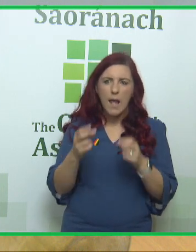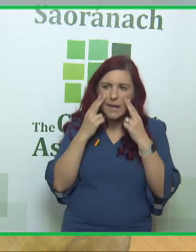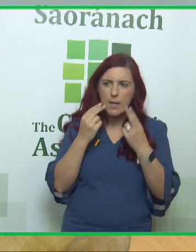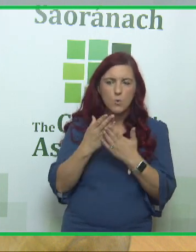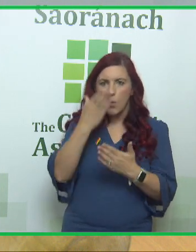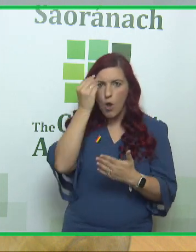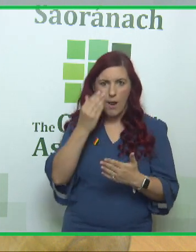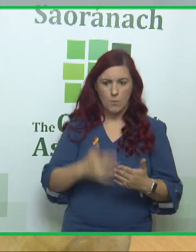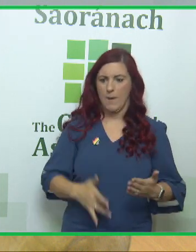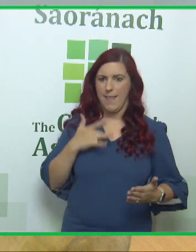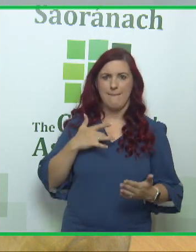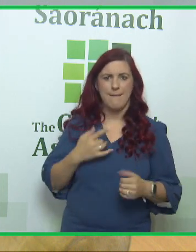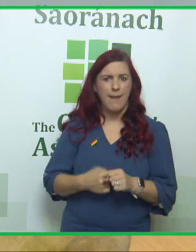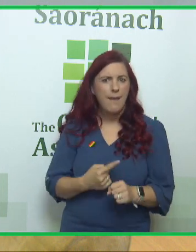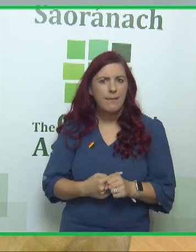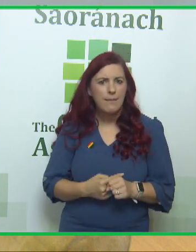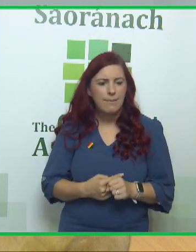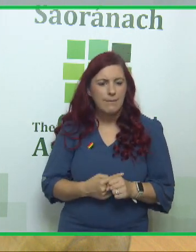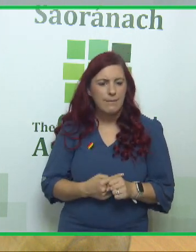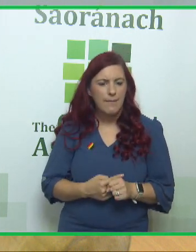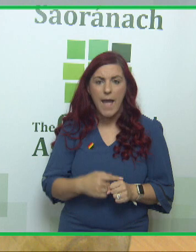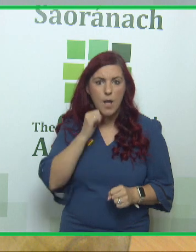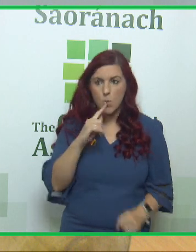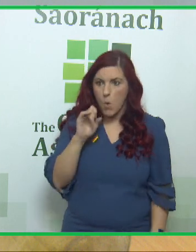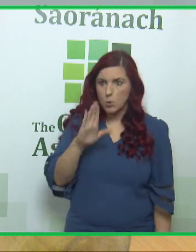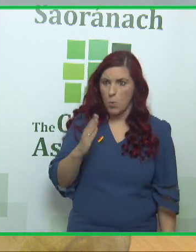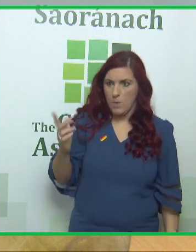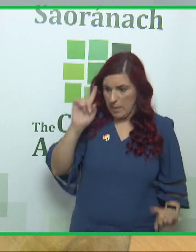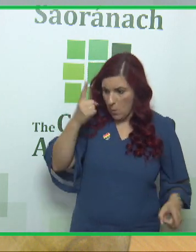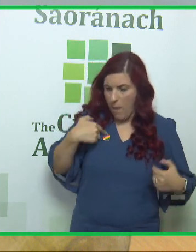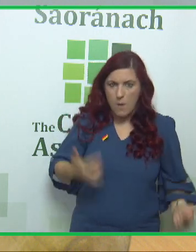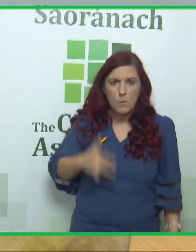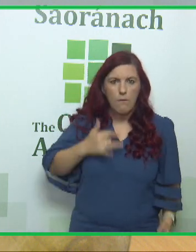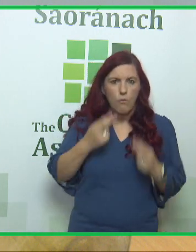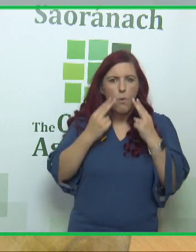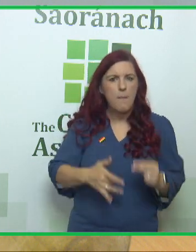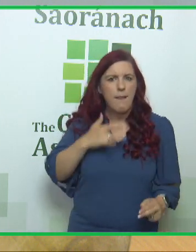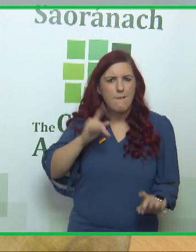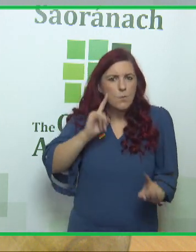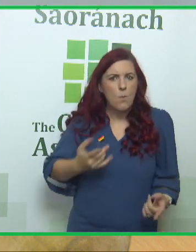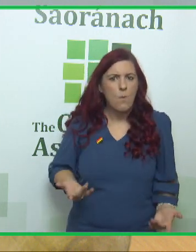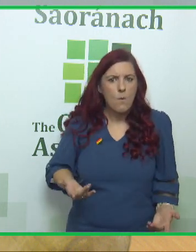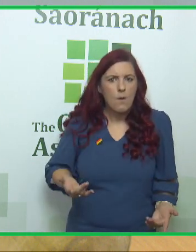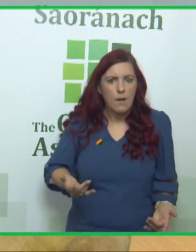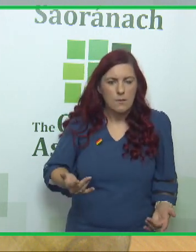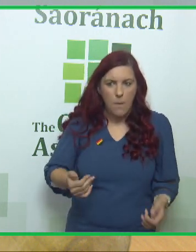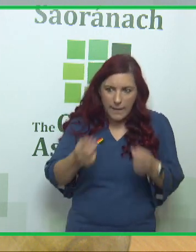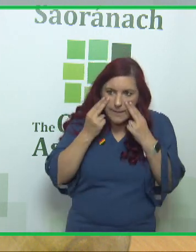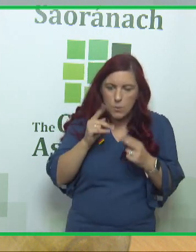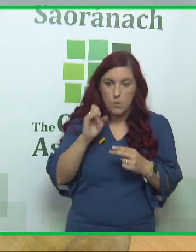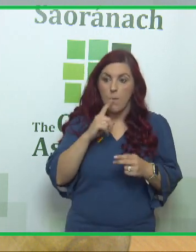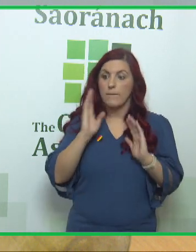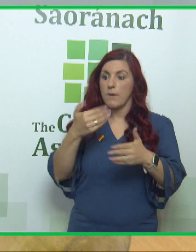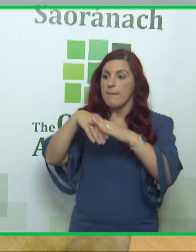live again. I needed to learn. I had no tools to be able to live a normal life, and when I went into